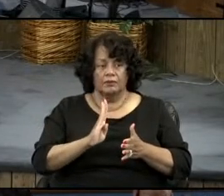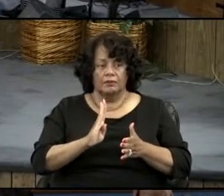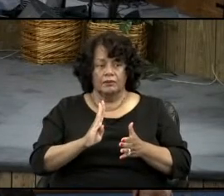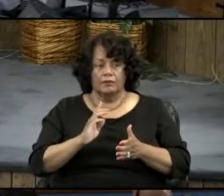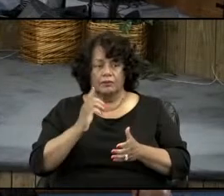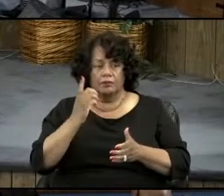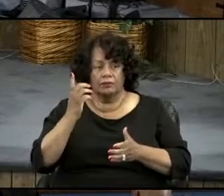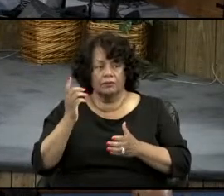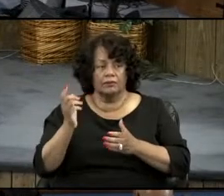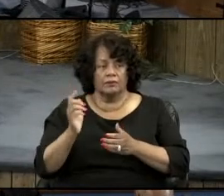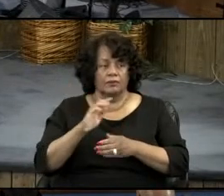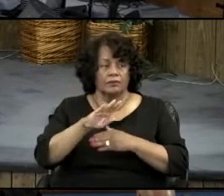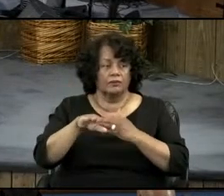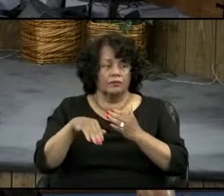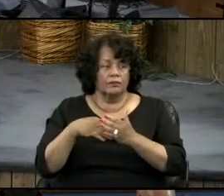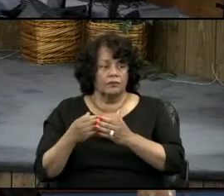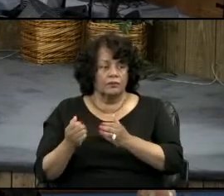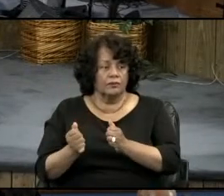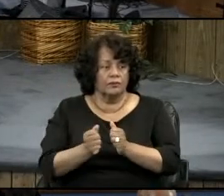You're all together, brother.